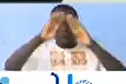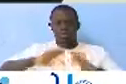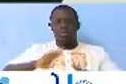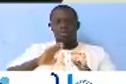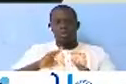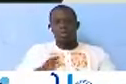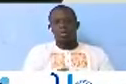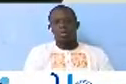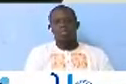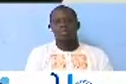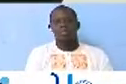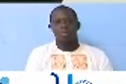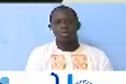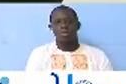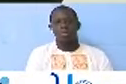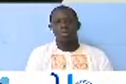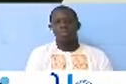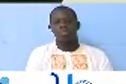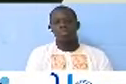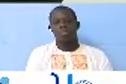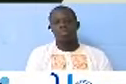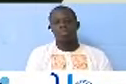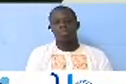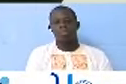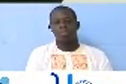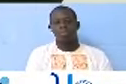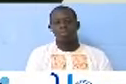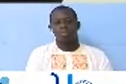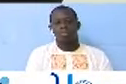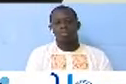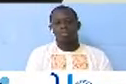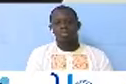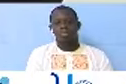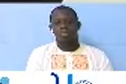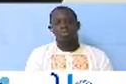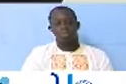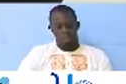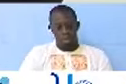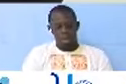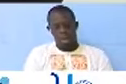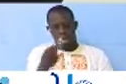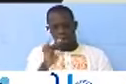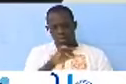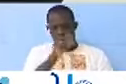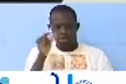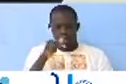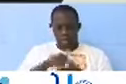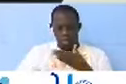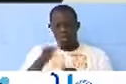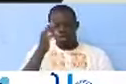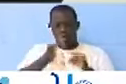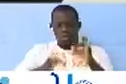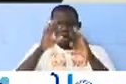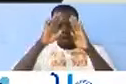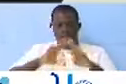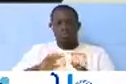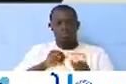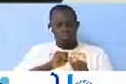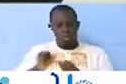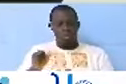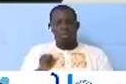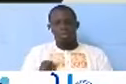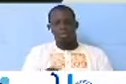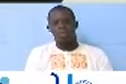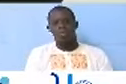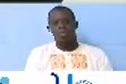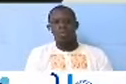constraint on. If that is the case, I think we should observe that. But I don't know if they had the names. Let me just